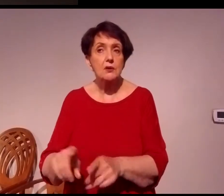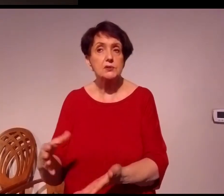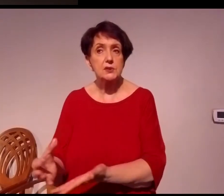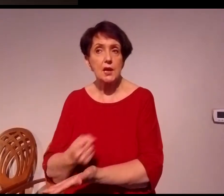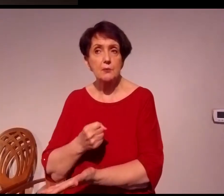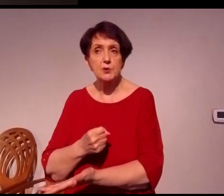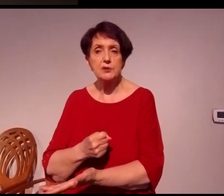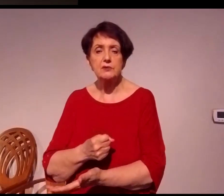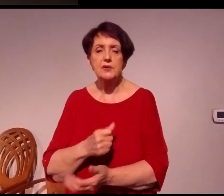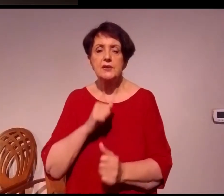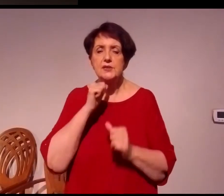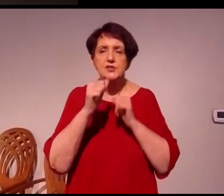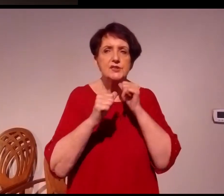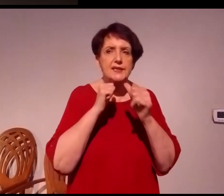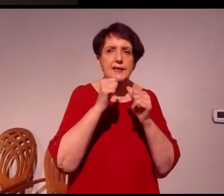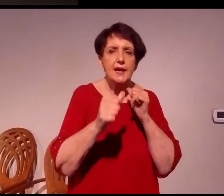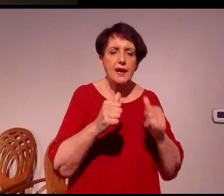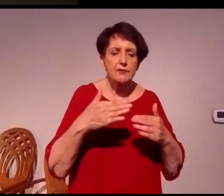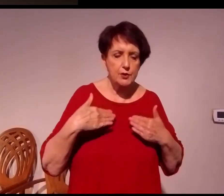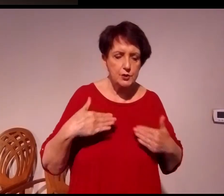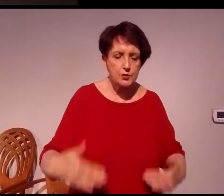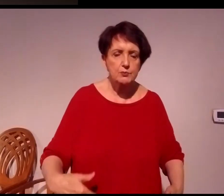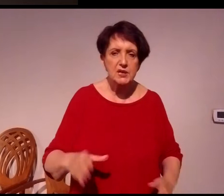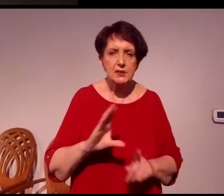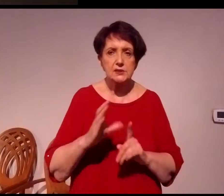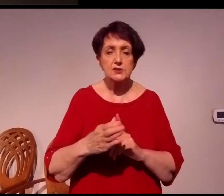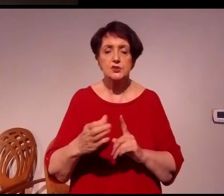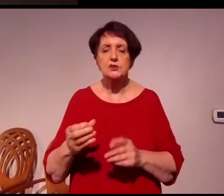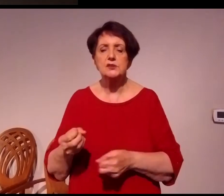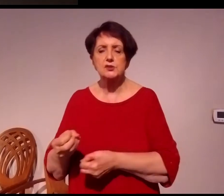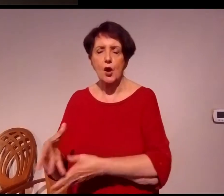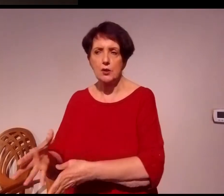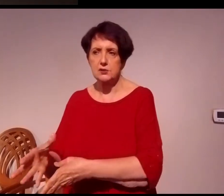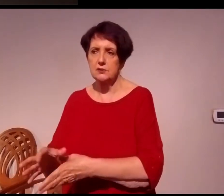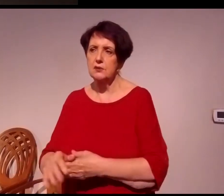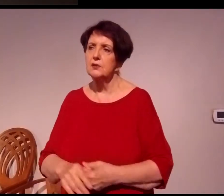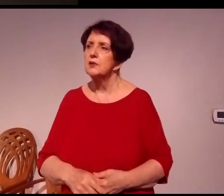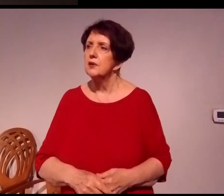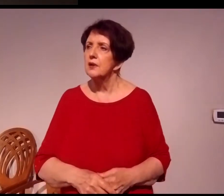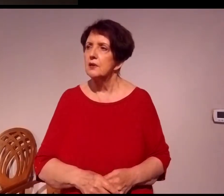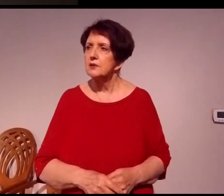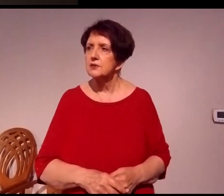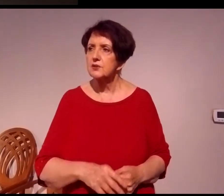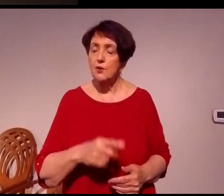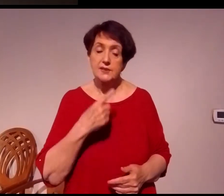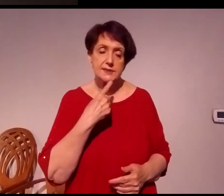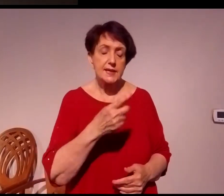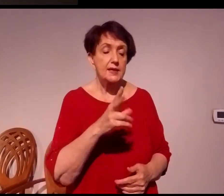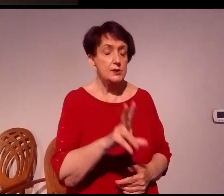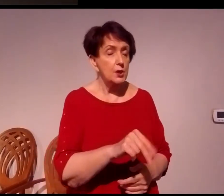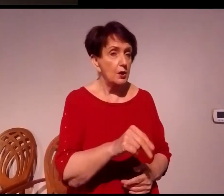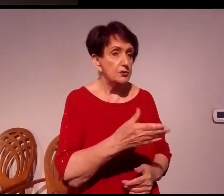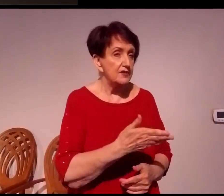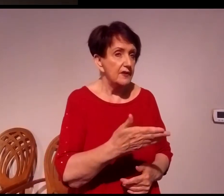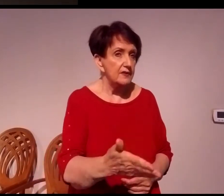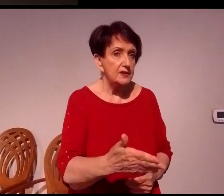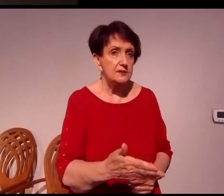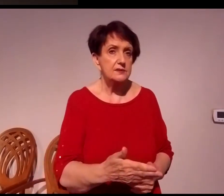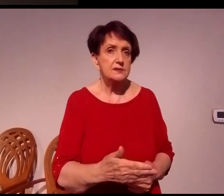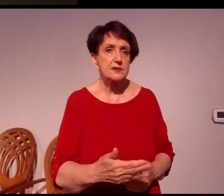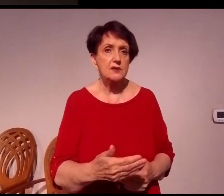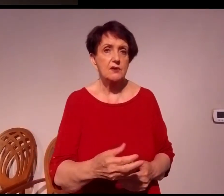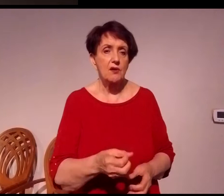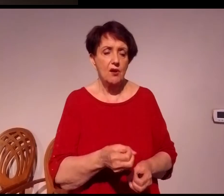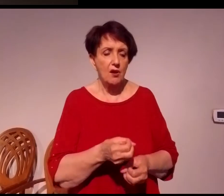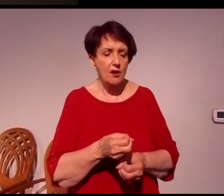to deny the human condition as causal. So not only do I say no to those things that are